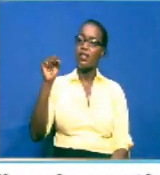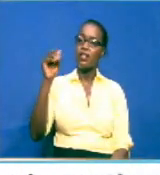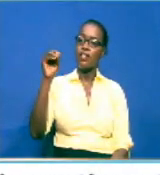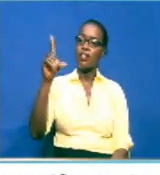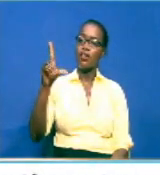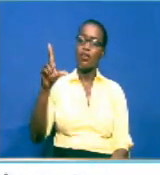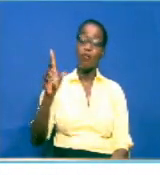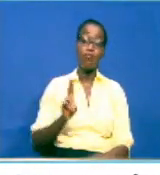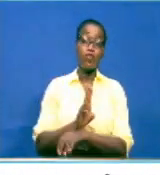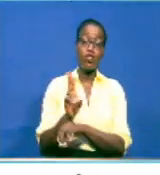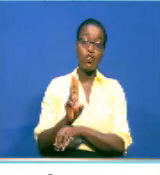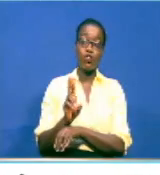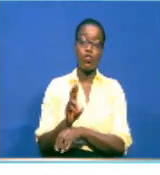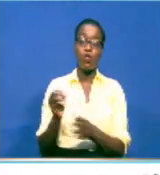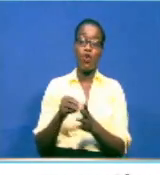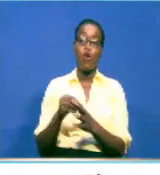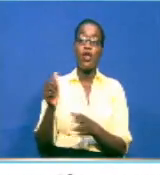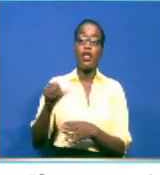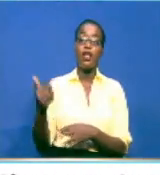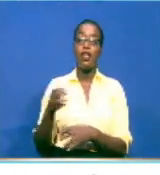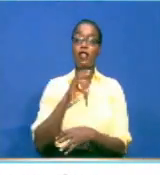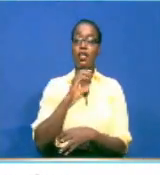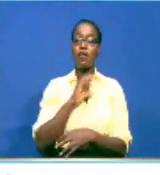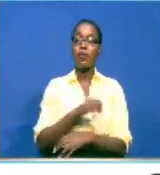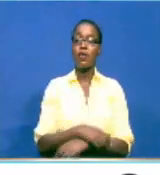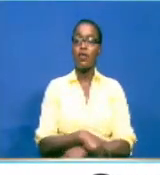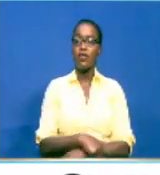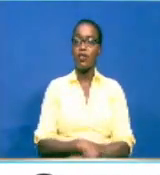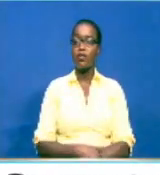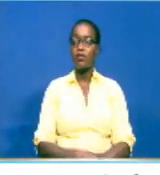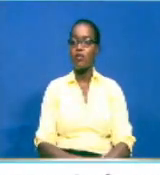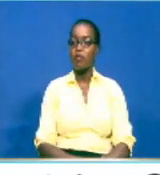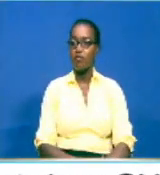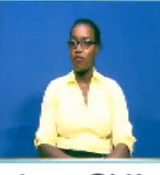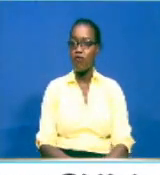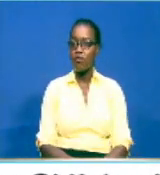need hydrogen peroxide, and you can also use